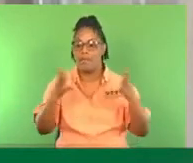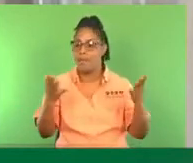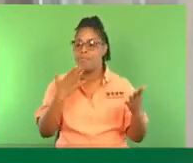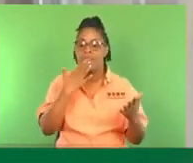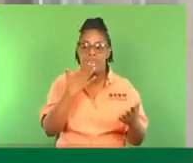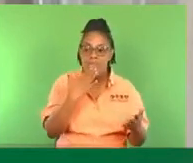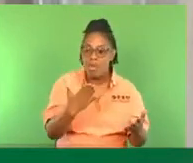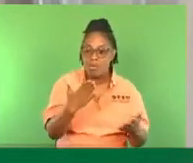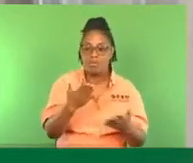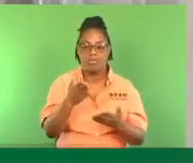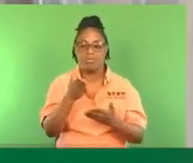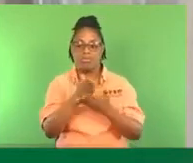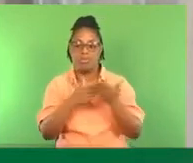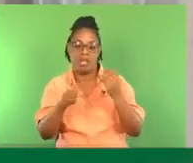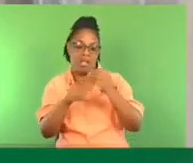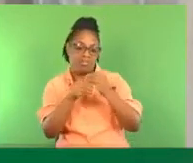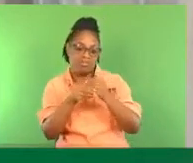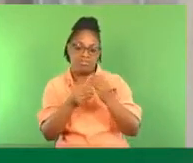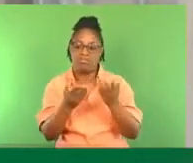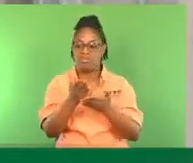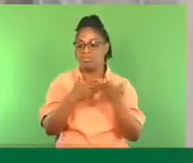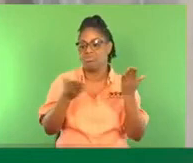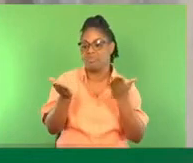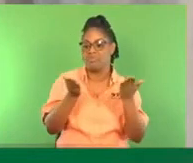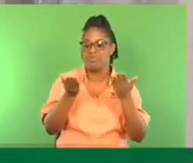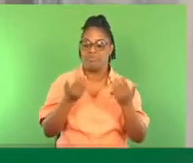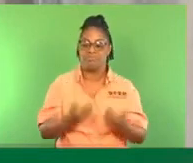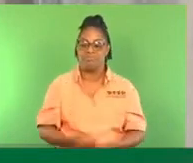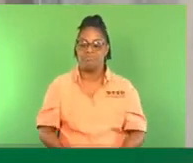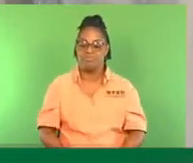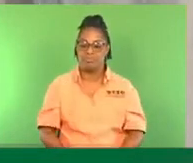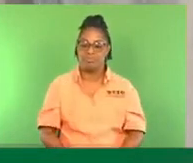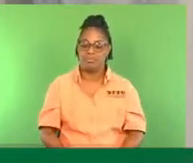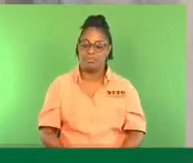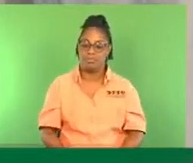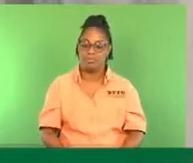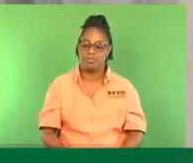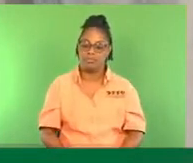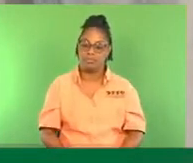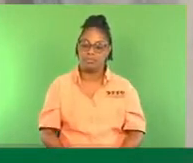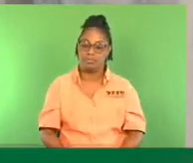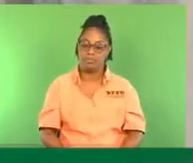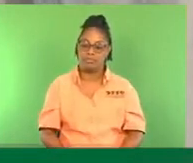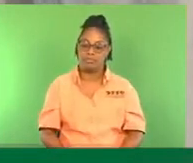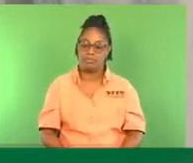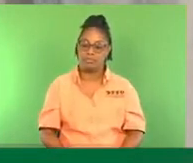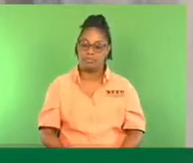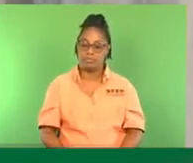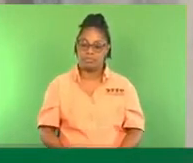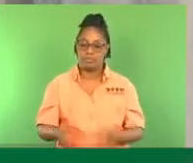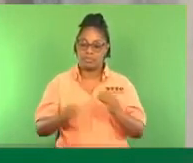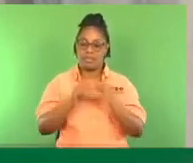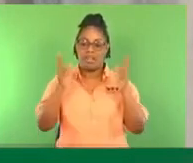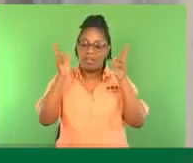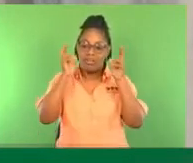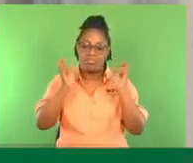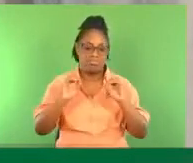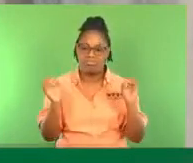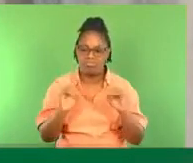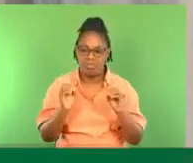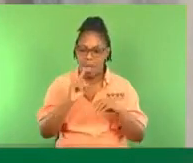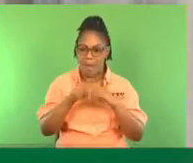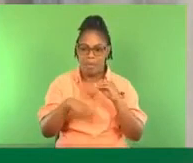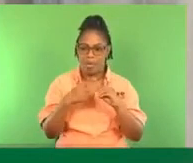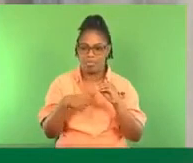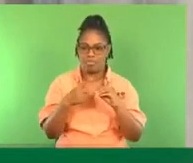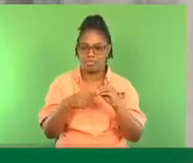on as tax-paying citizens. And I have heard nothing in the minister's budget presentation gives me hope